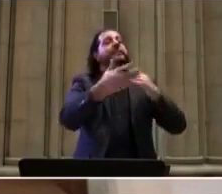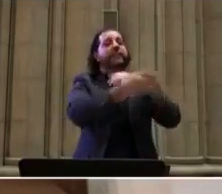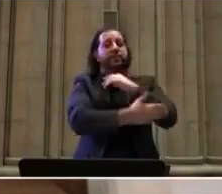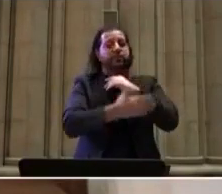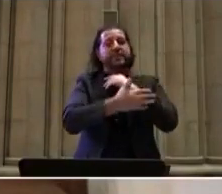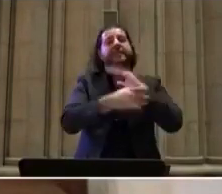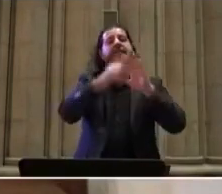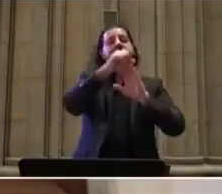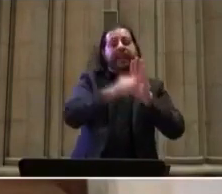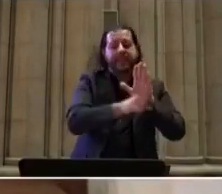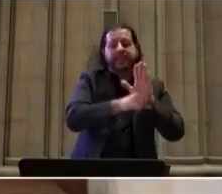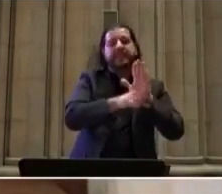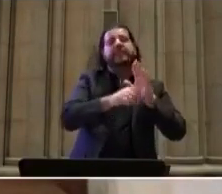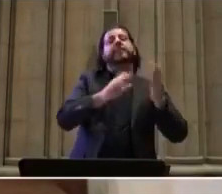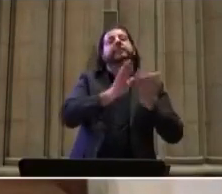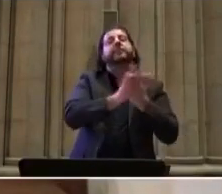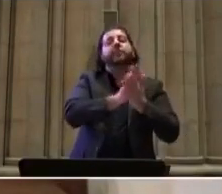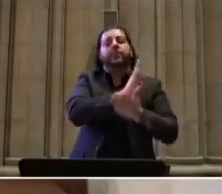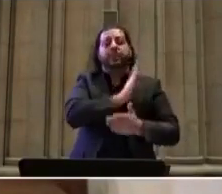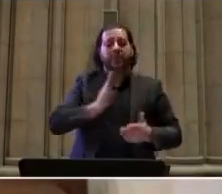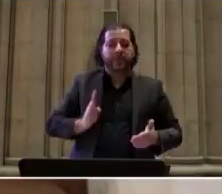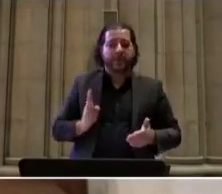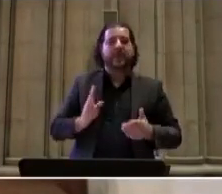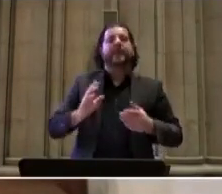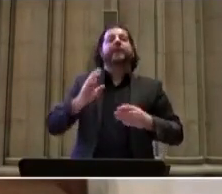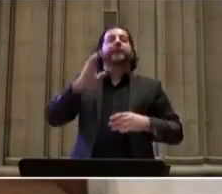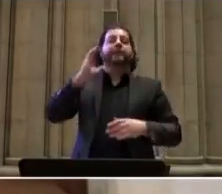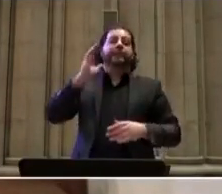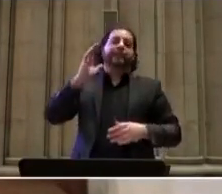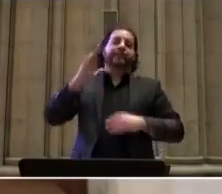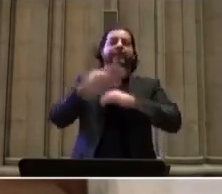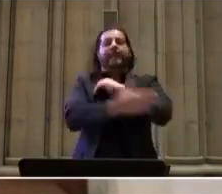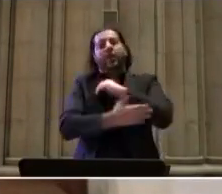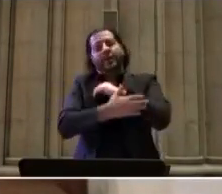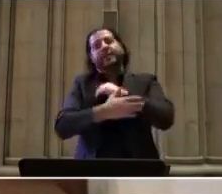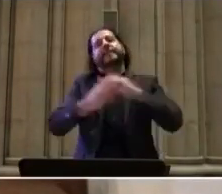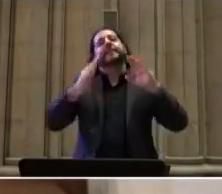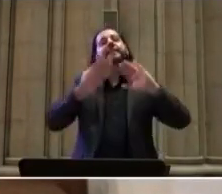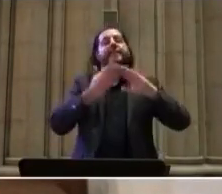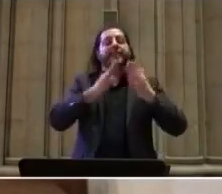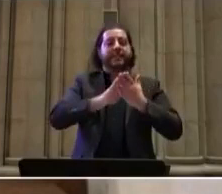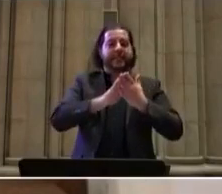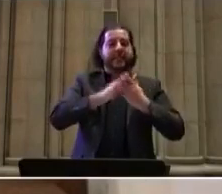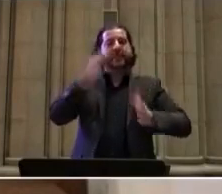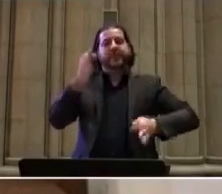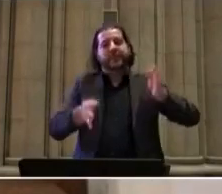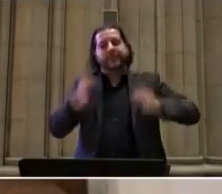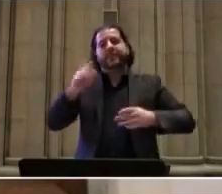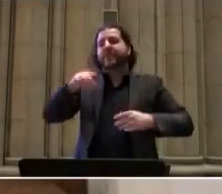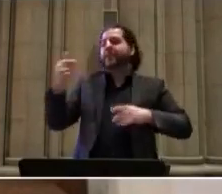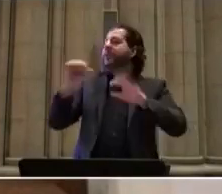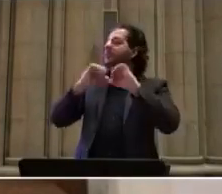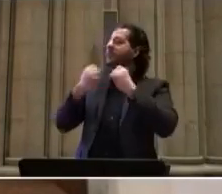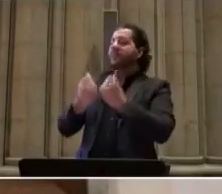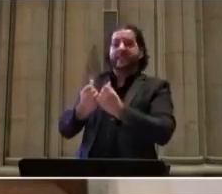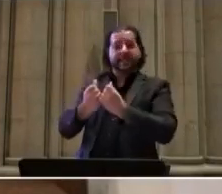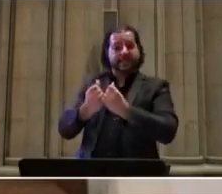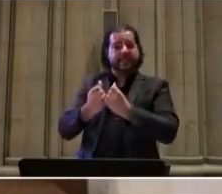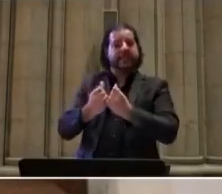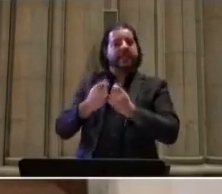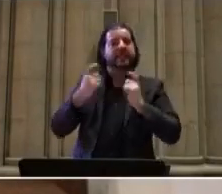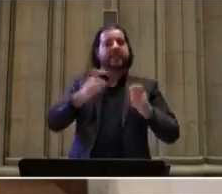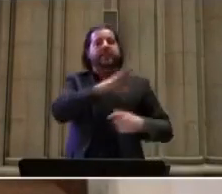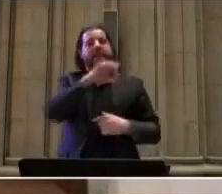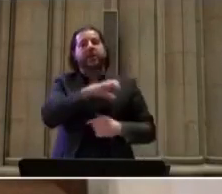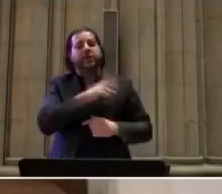school boards, counties and cities, courts and agencies, a disposition